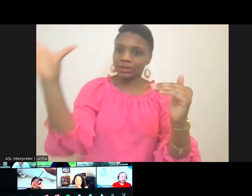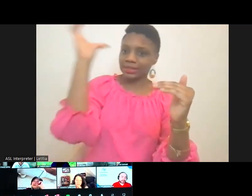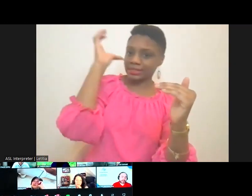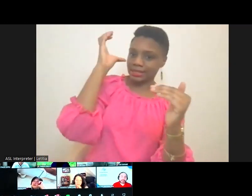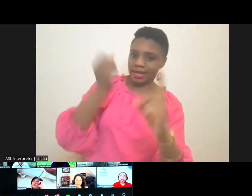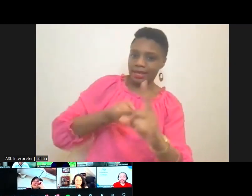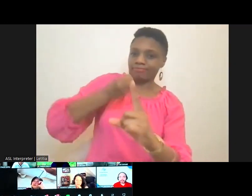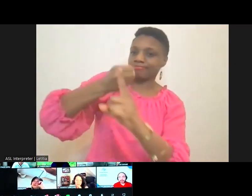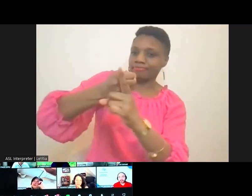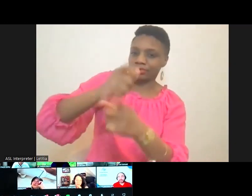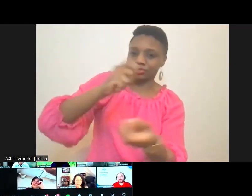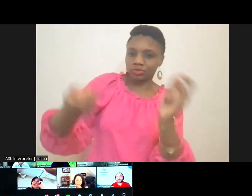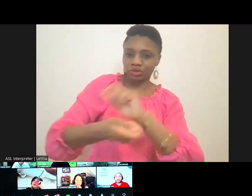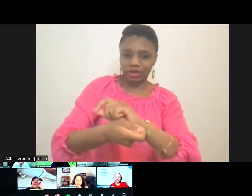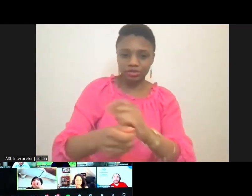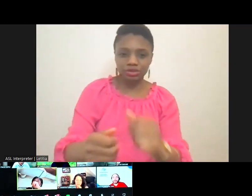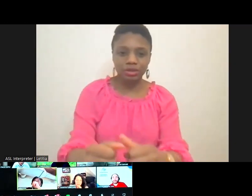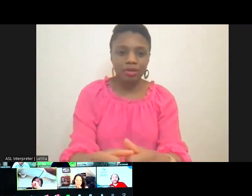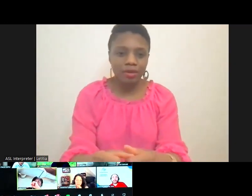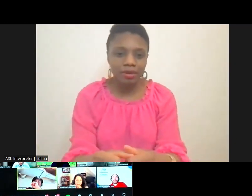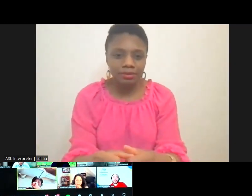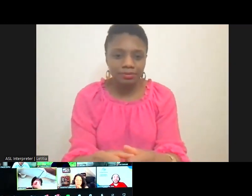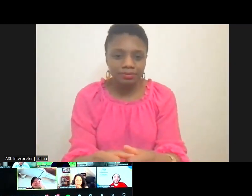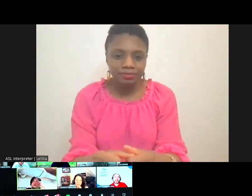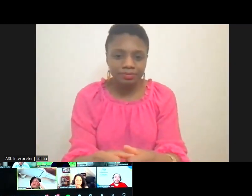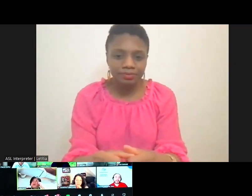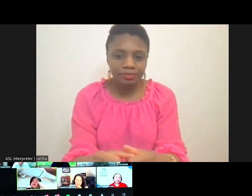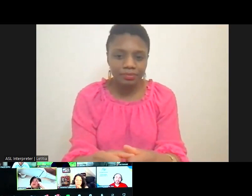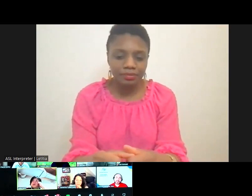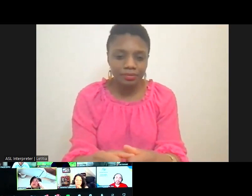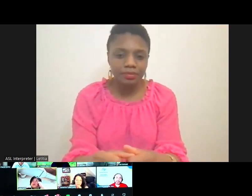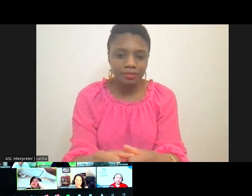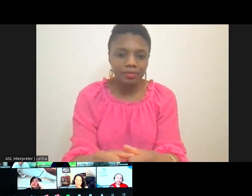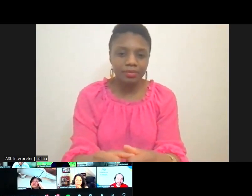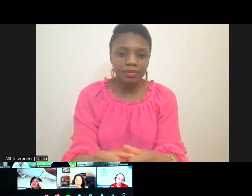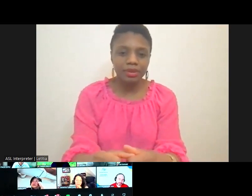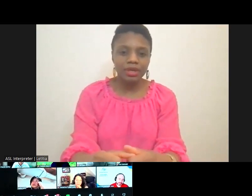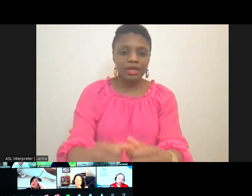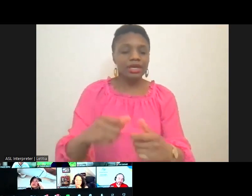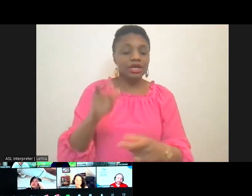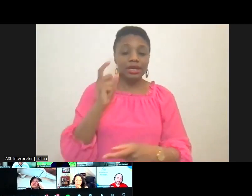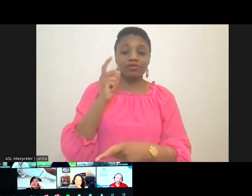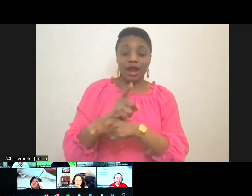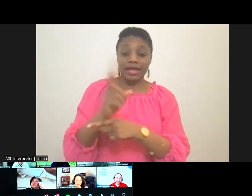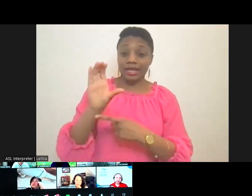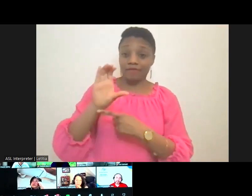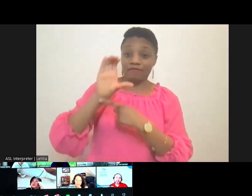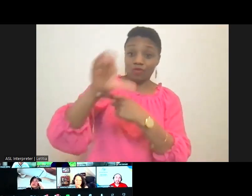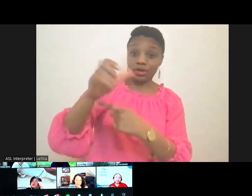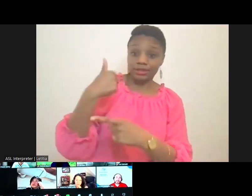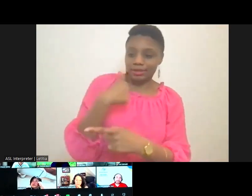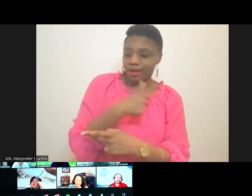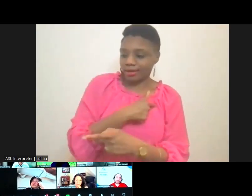So I like to think about from this frame because I think it does then force us to think both about like how are we as a